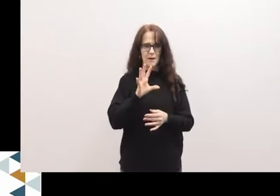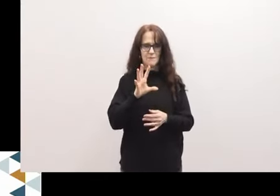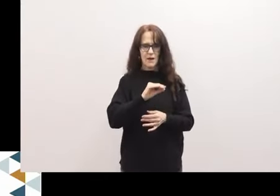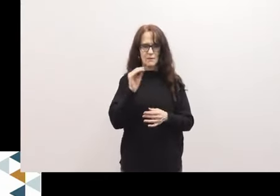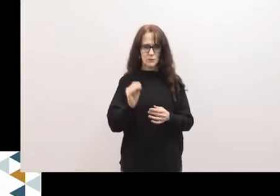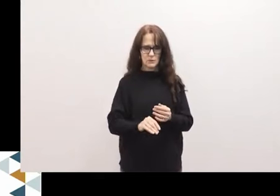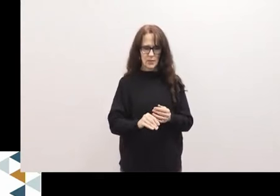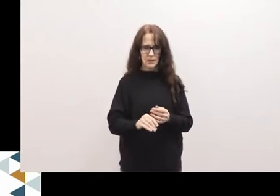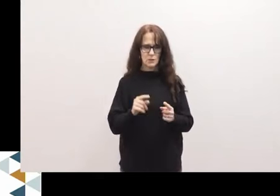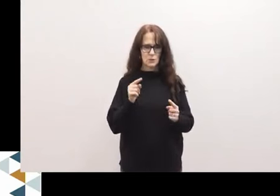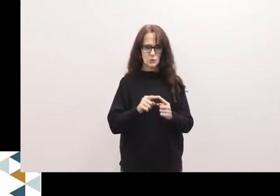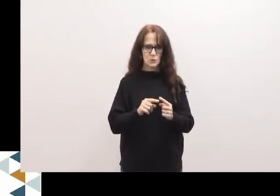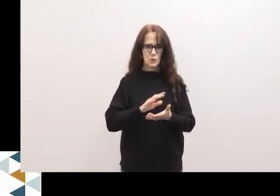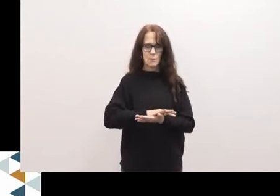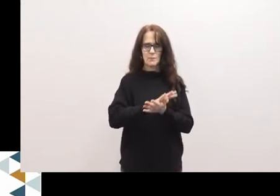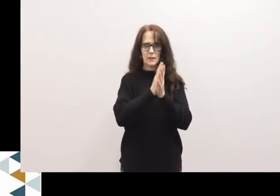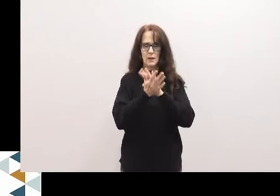June